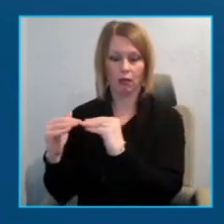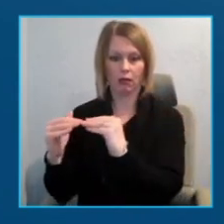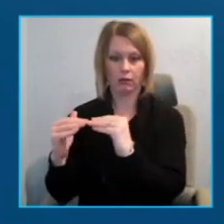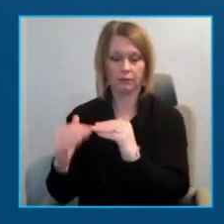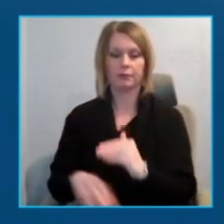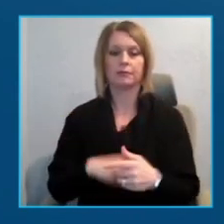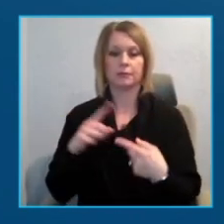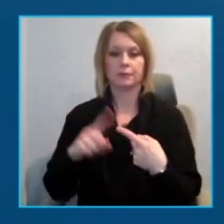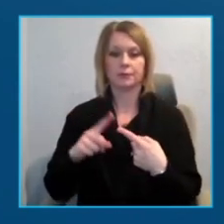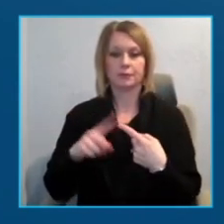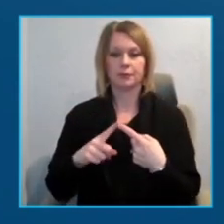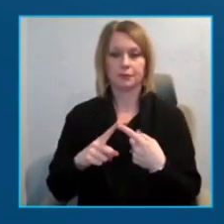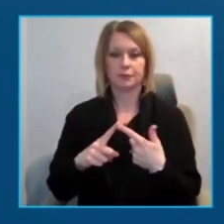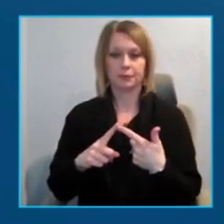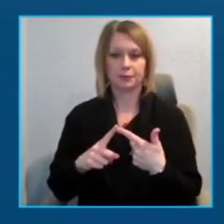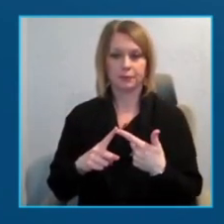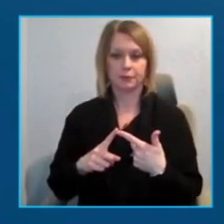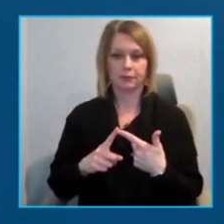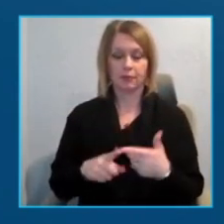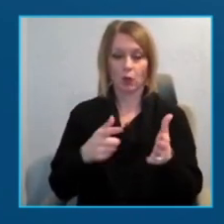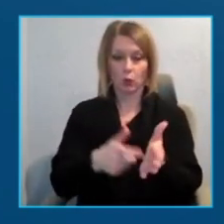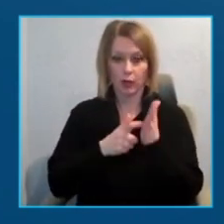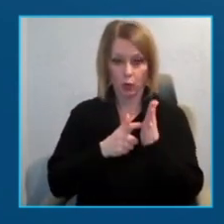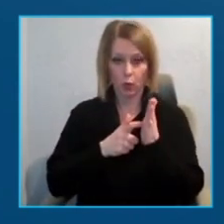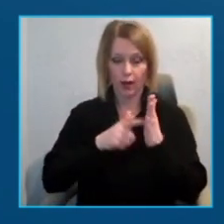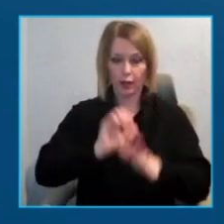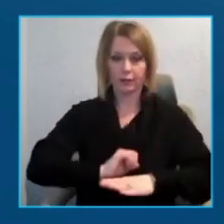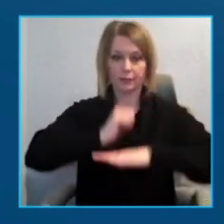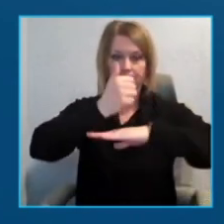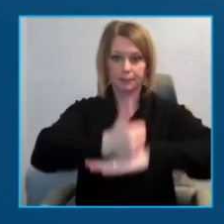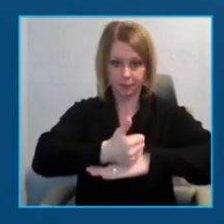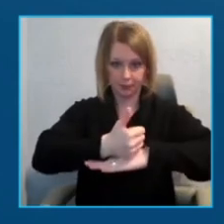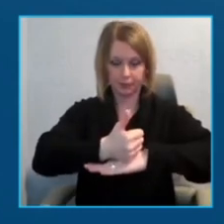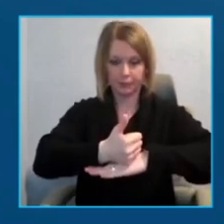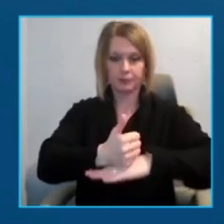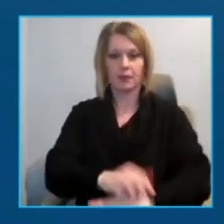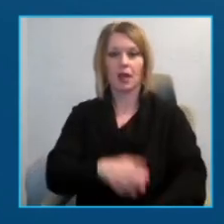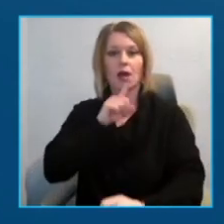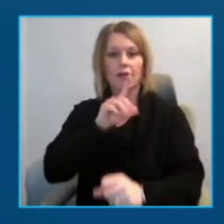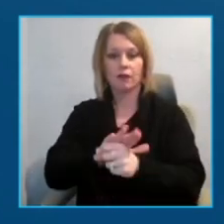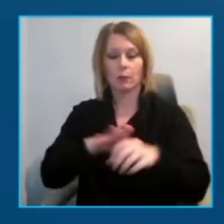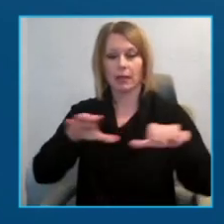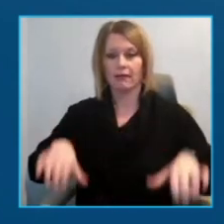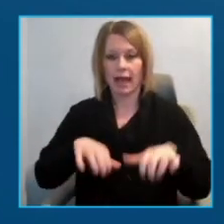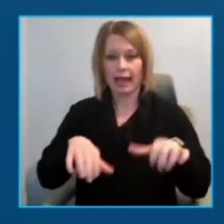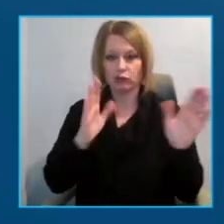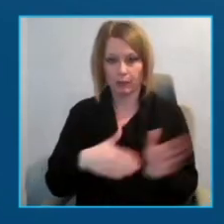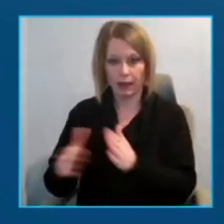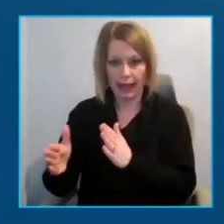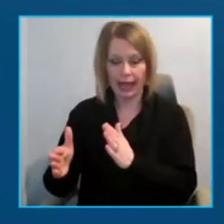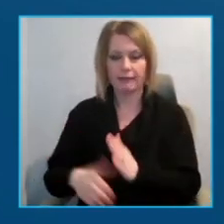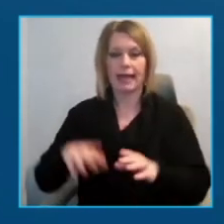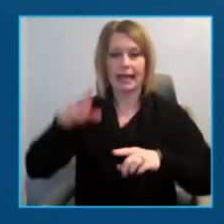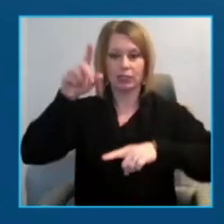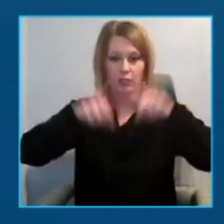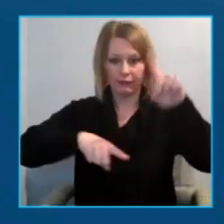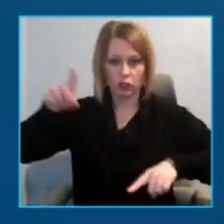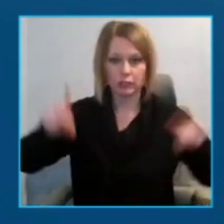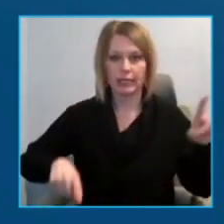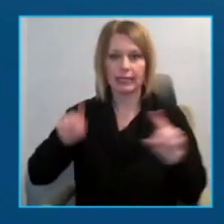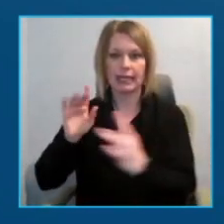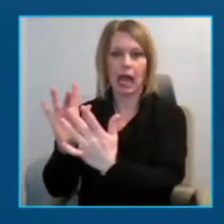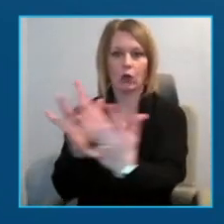requiring the creation and implementation of an affirmative action plan and diversity outreach program to achieve